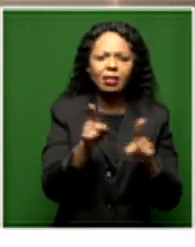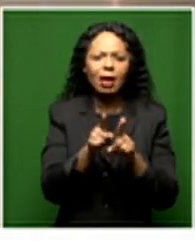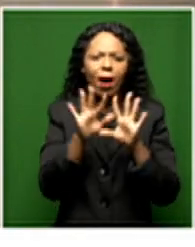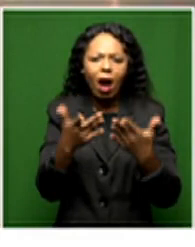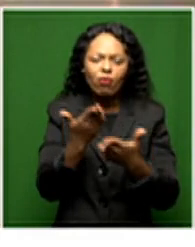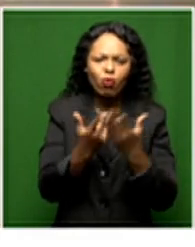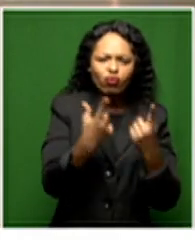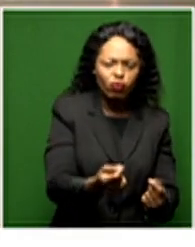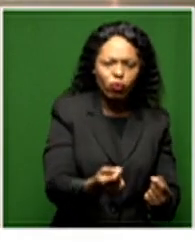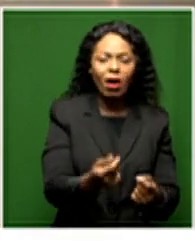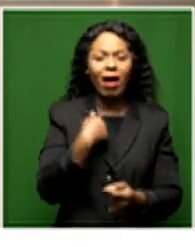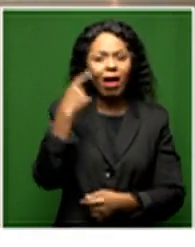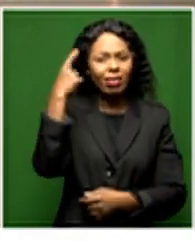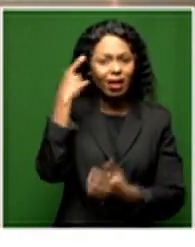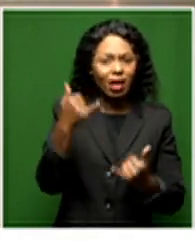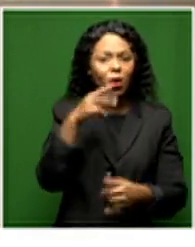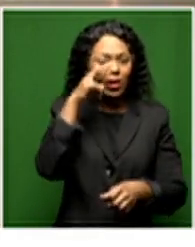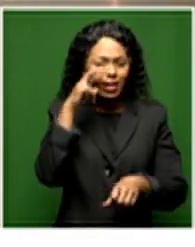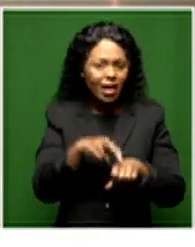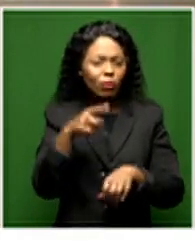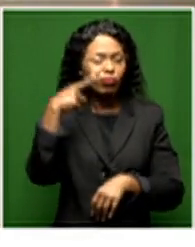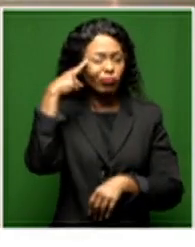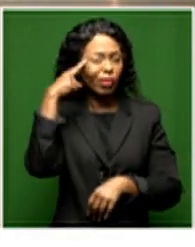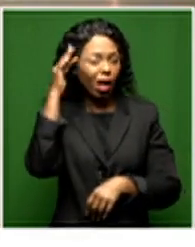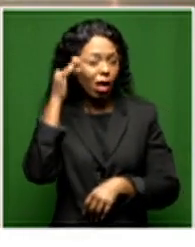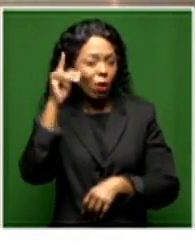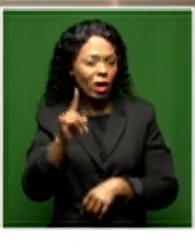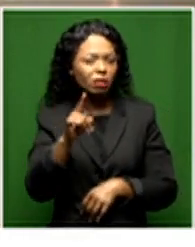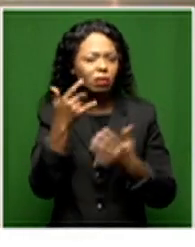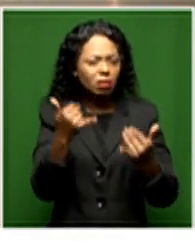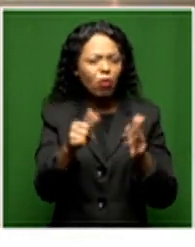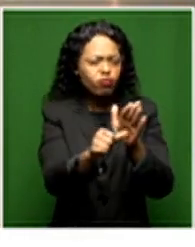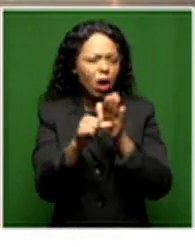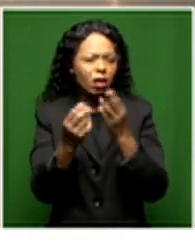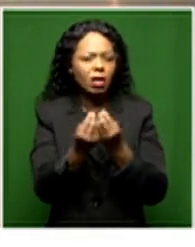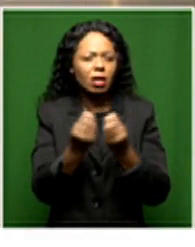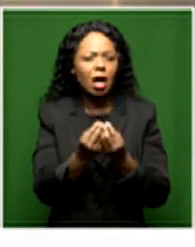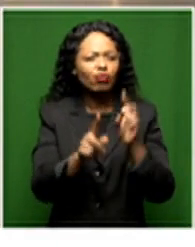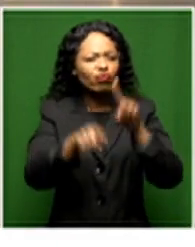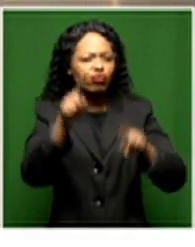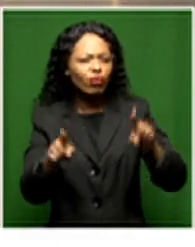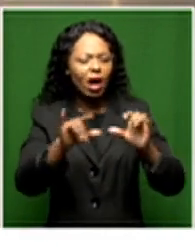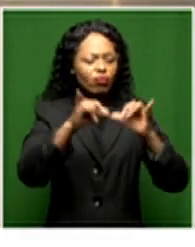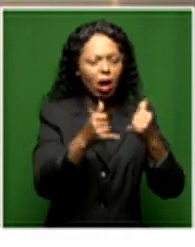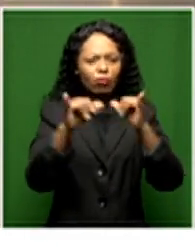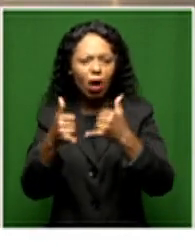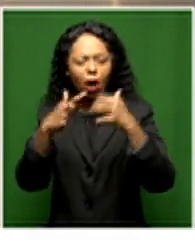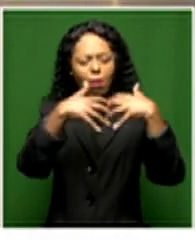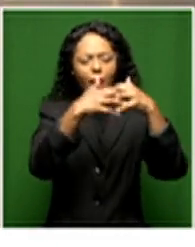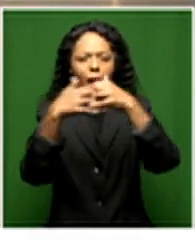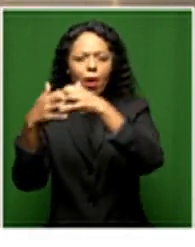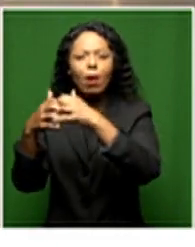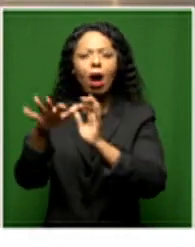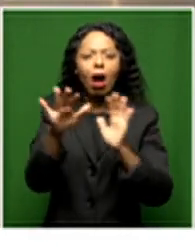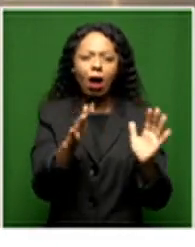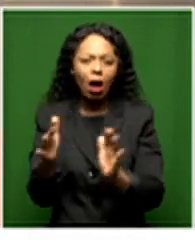I think what we really have to consider is what is the criteria for the different types of industries, and how do we make sure that